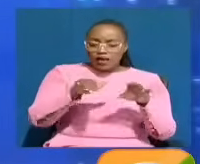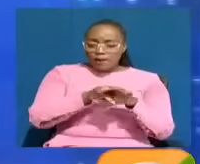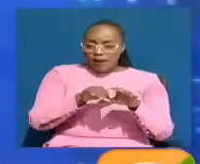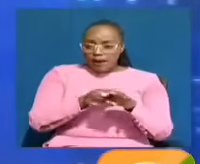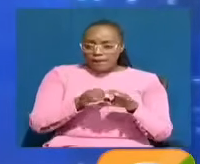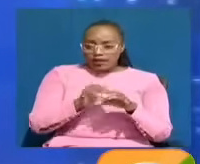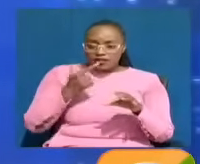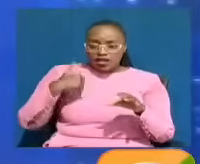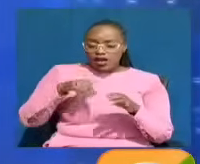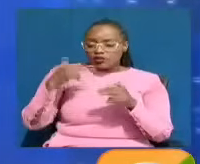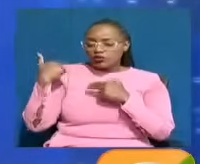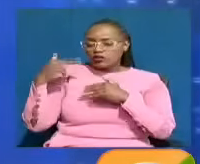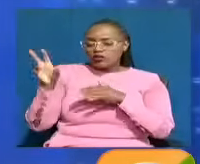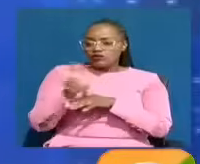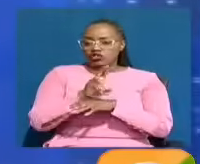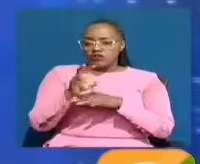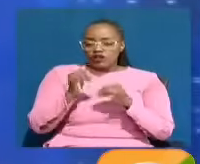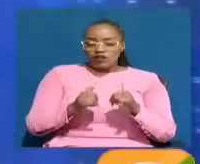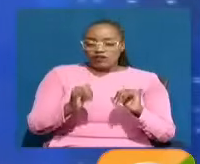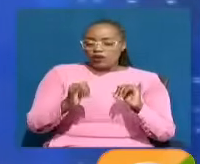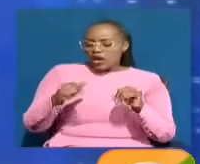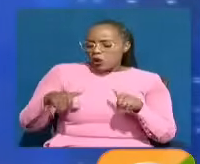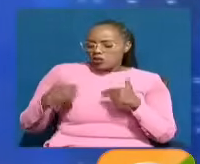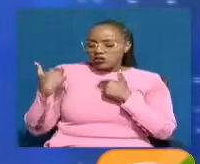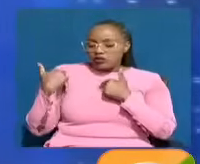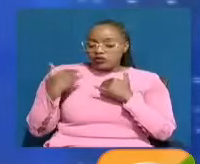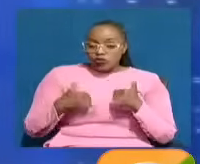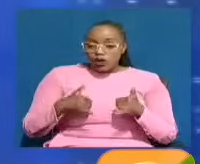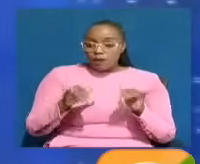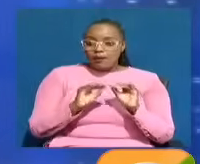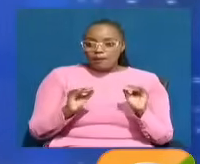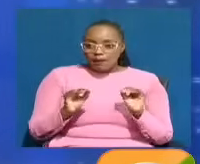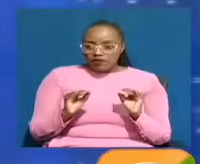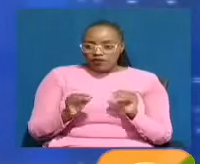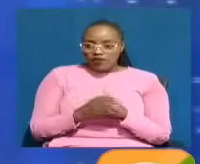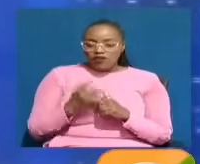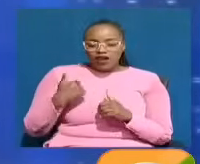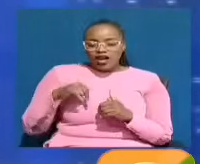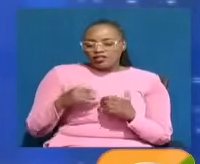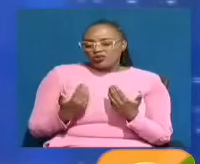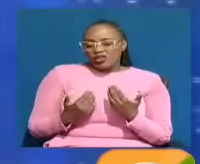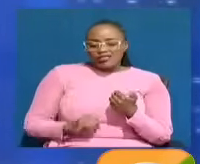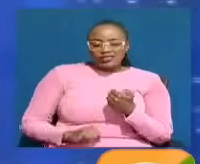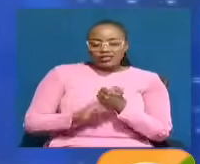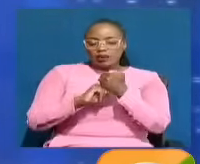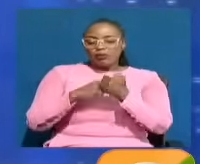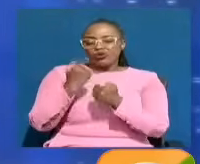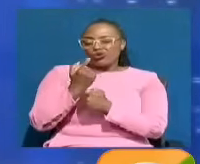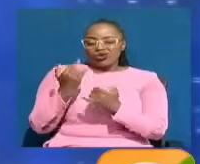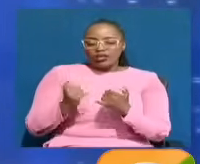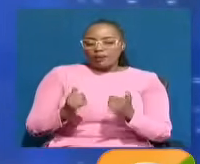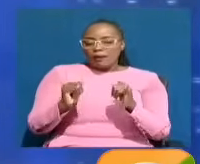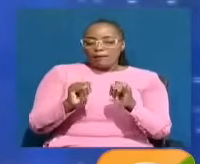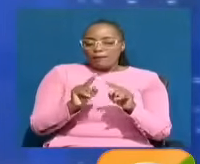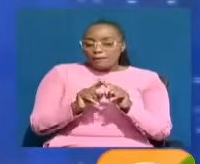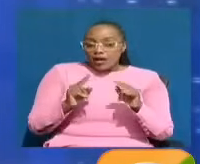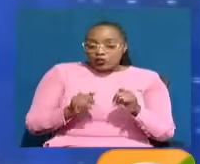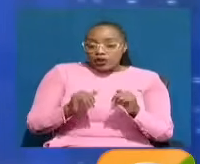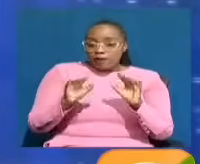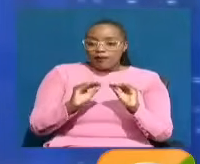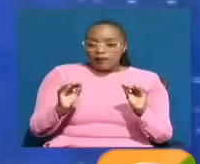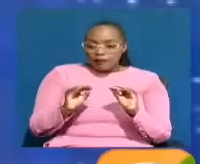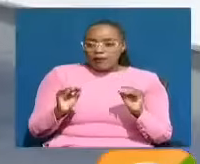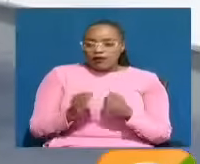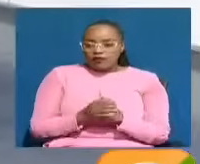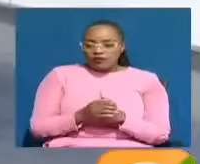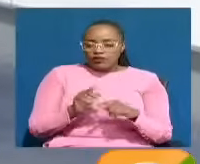we are overseeing the implementation, we're not implementing ourselves. So in a sense, we're secondary implementers rather than primary implementers.